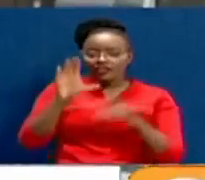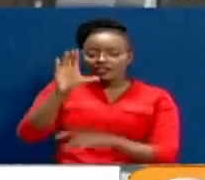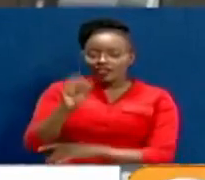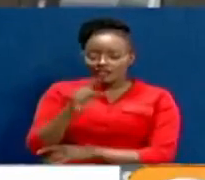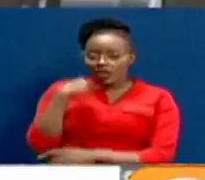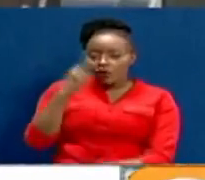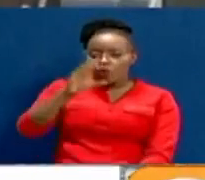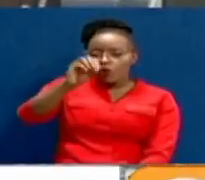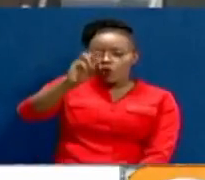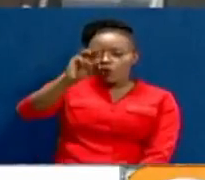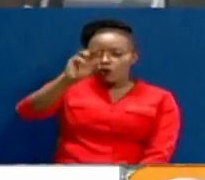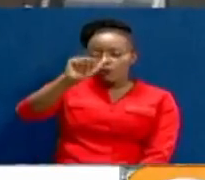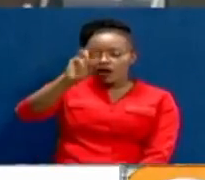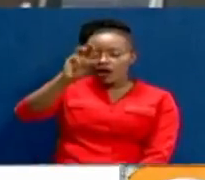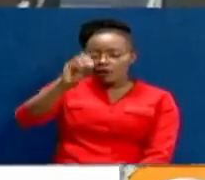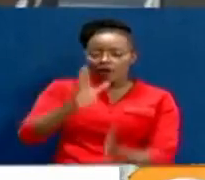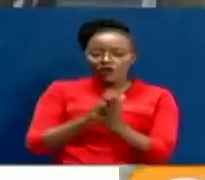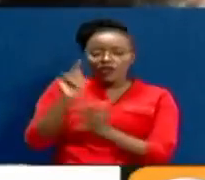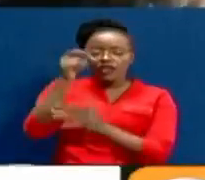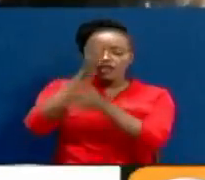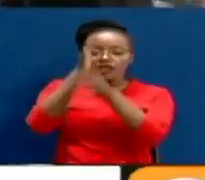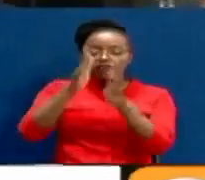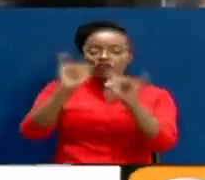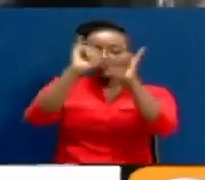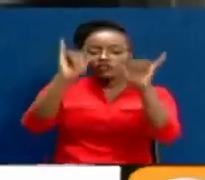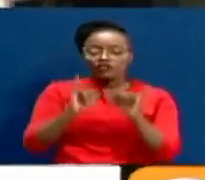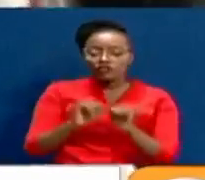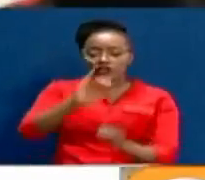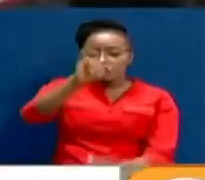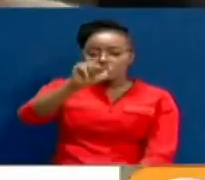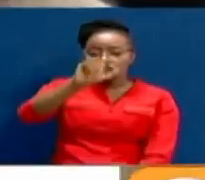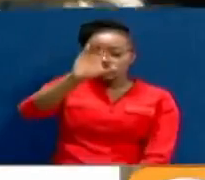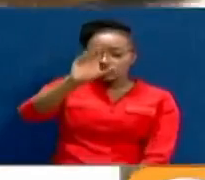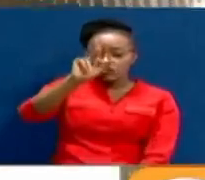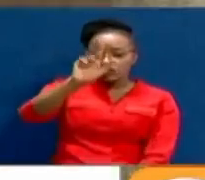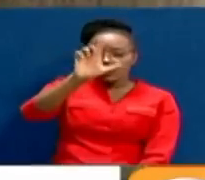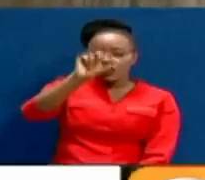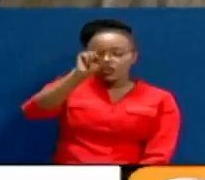Ambassador Rachel Omamo, and Kenya's Ambassador to Italy, Jacqueline Yonga.